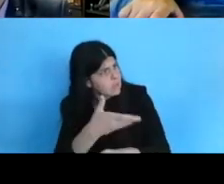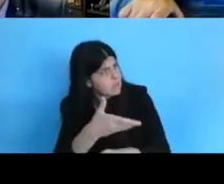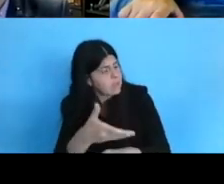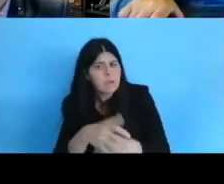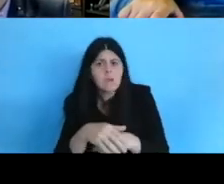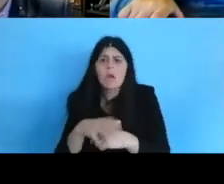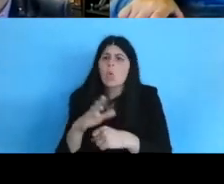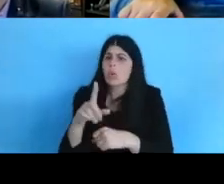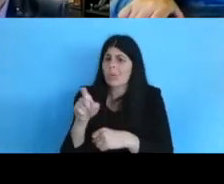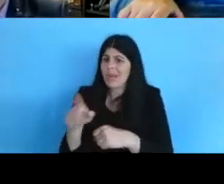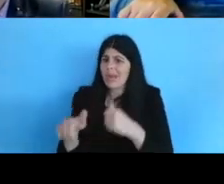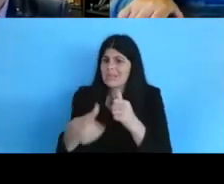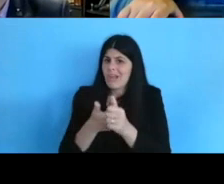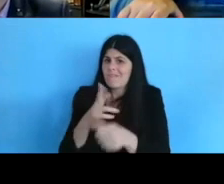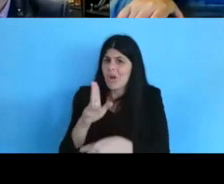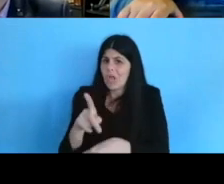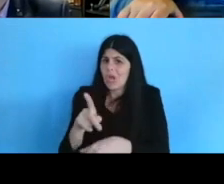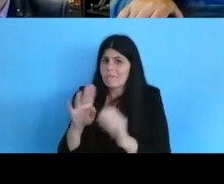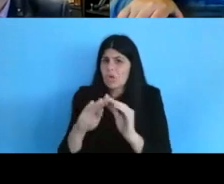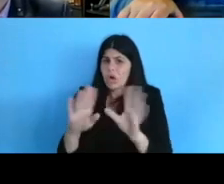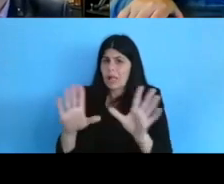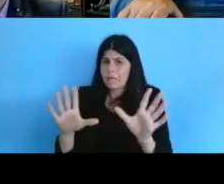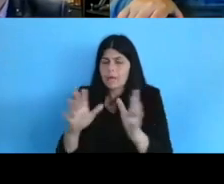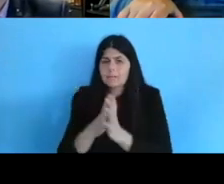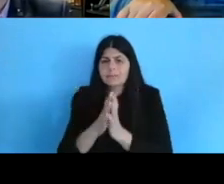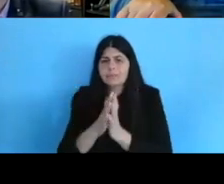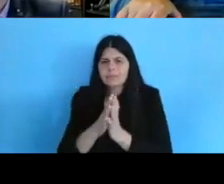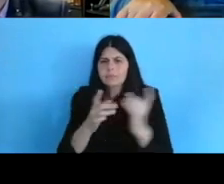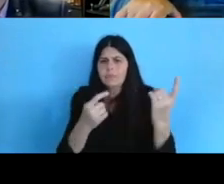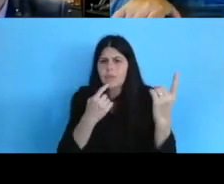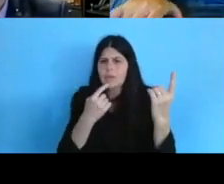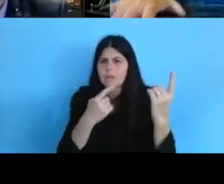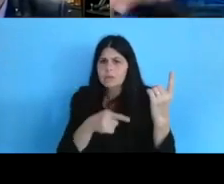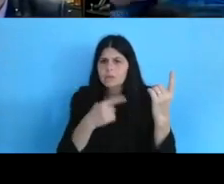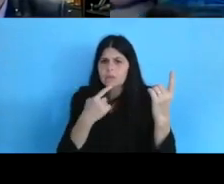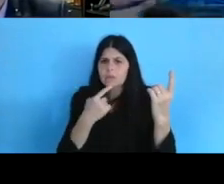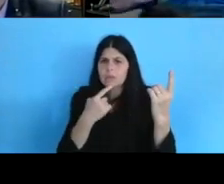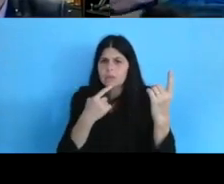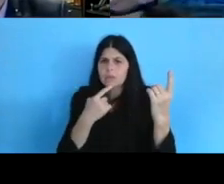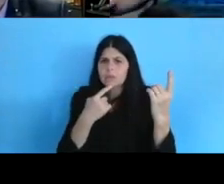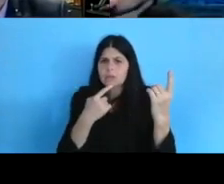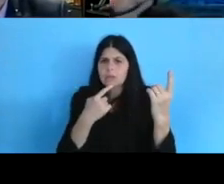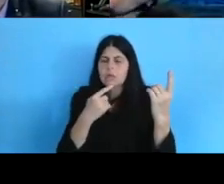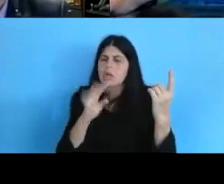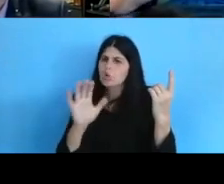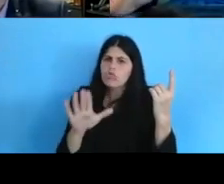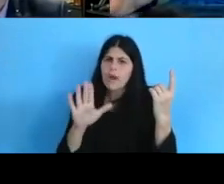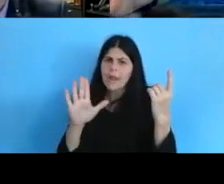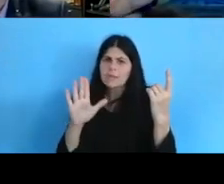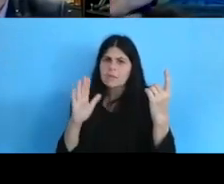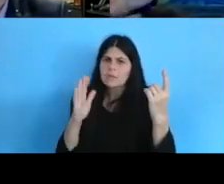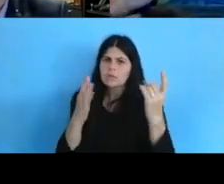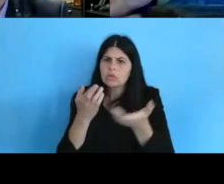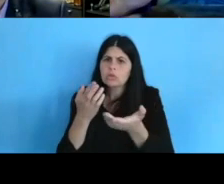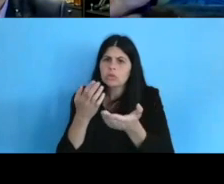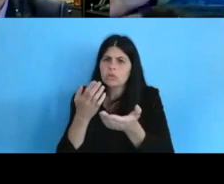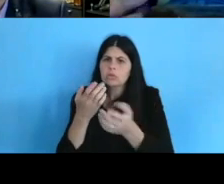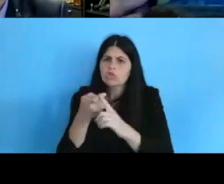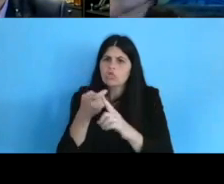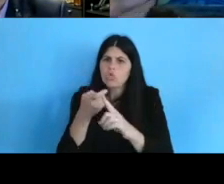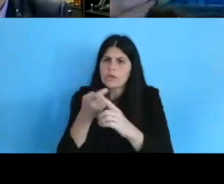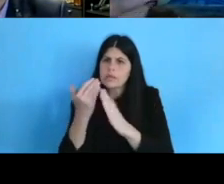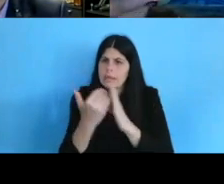follow-up, Mike, just to clarify something you said. Those are a great list of resources, but if you're an employer who wants